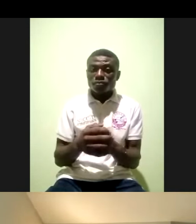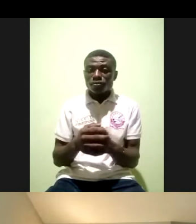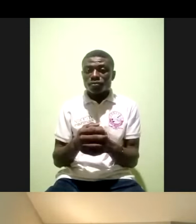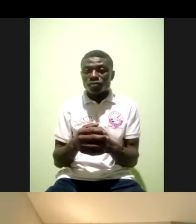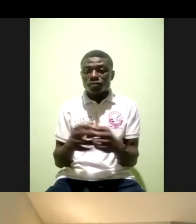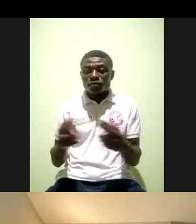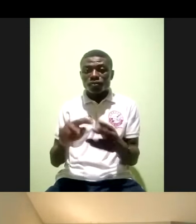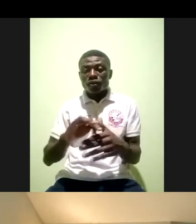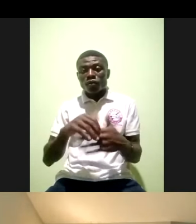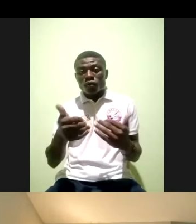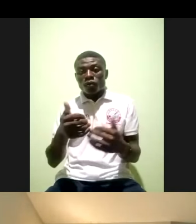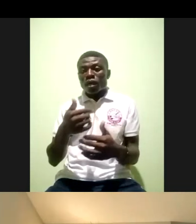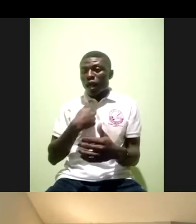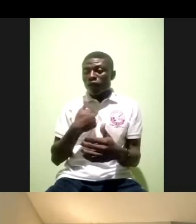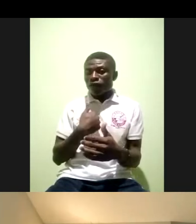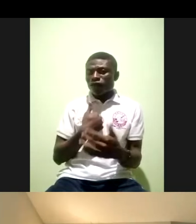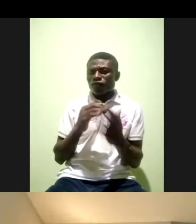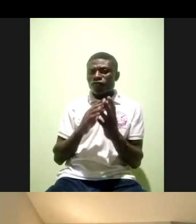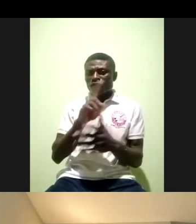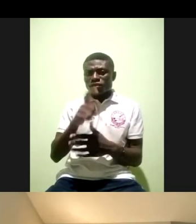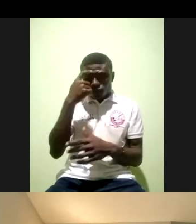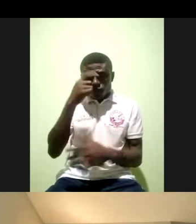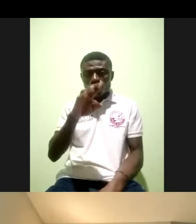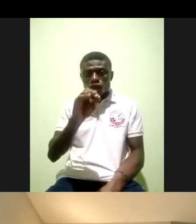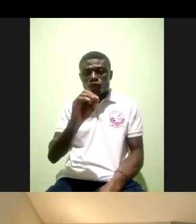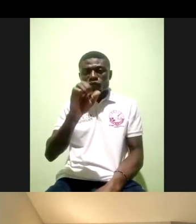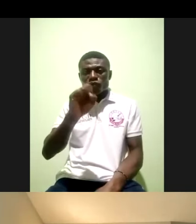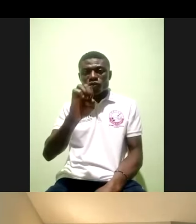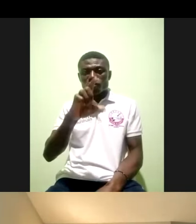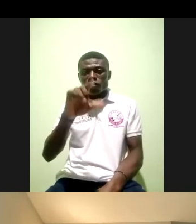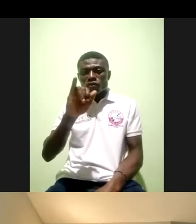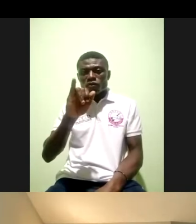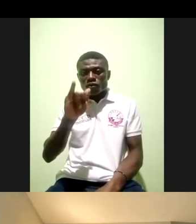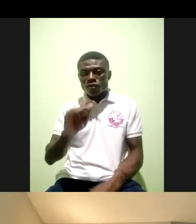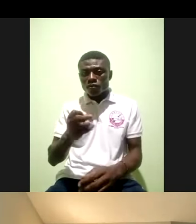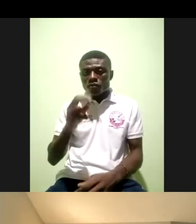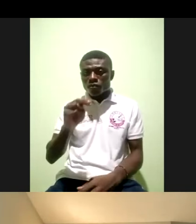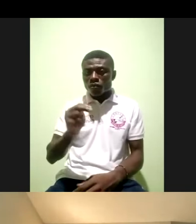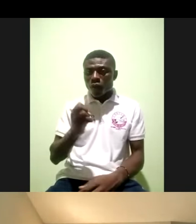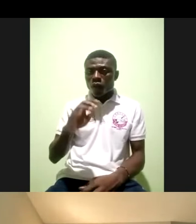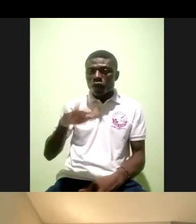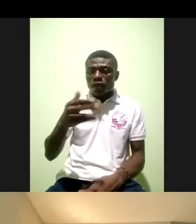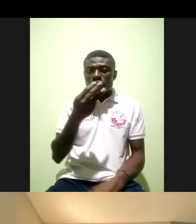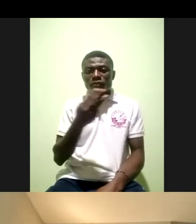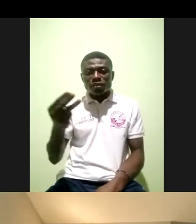Rosalind, I have a question for you. Are we giving the handouts or some material to the